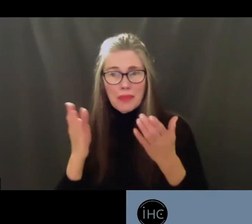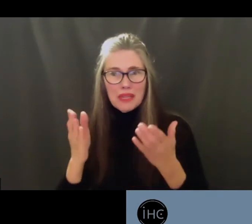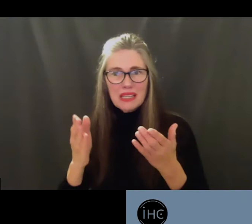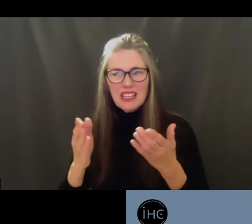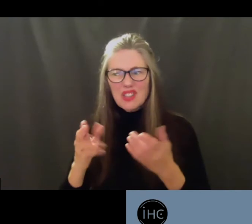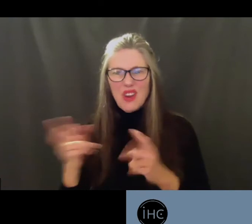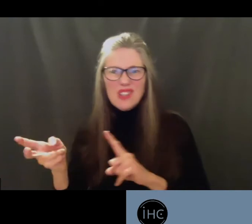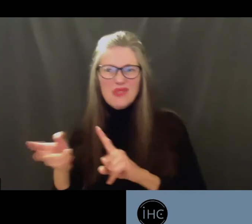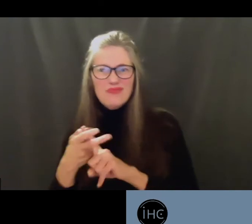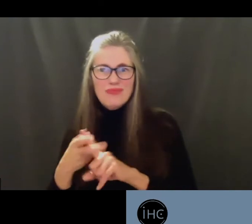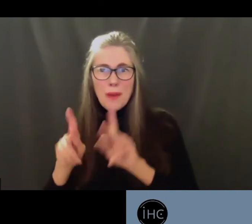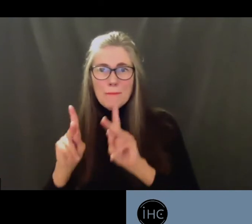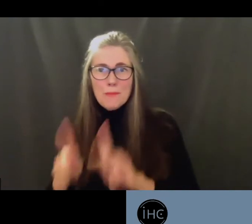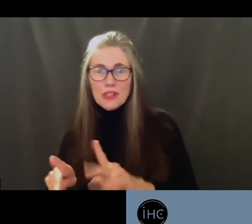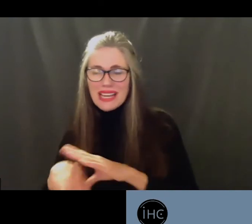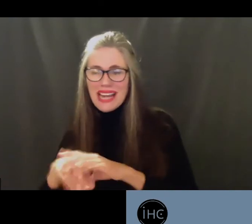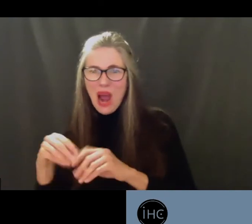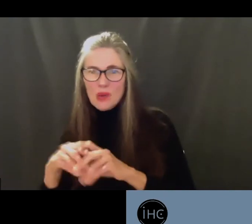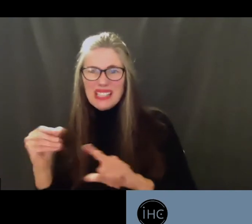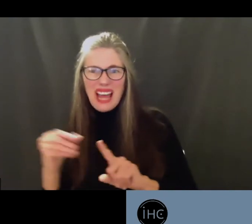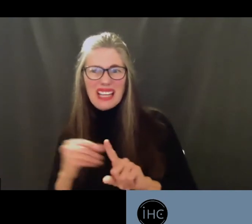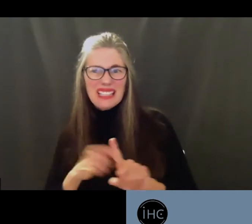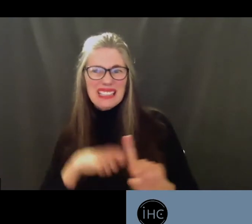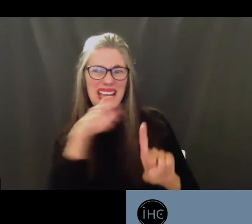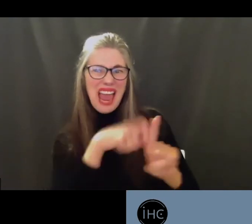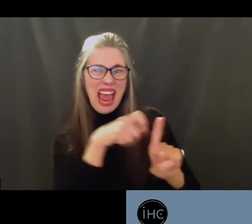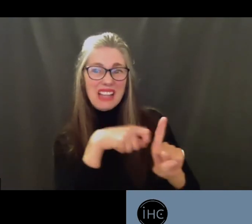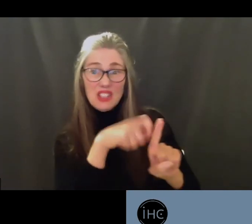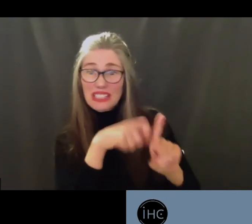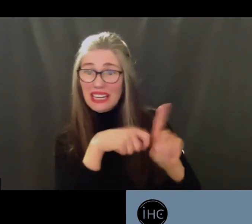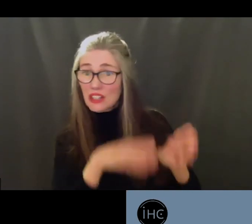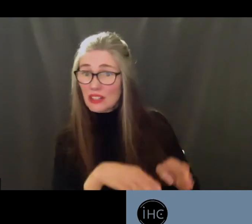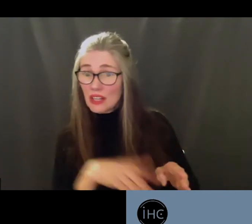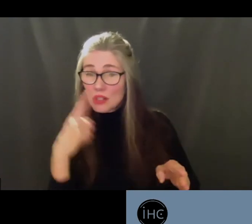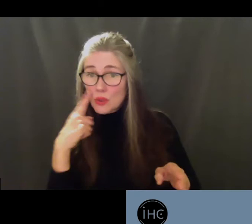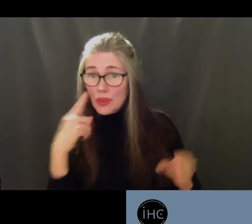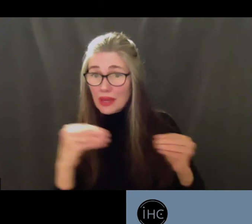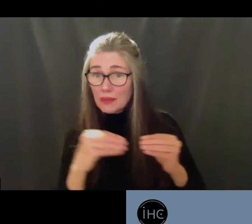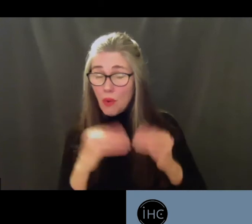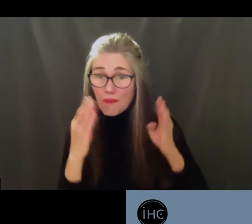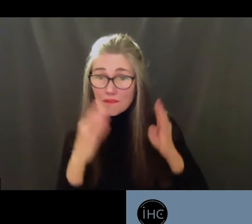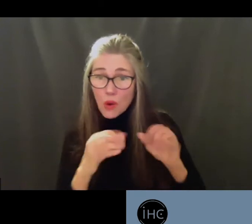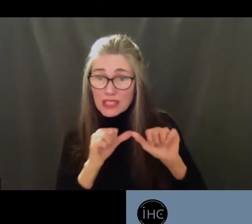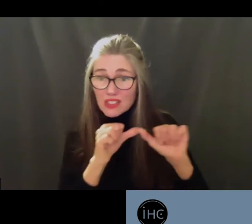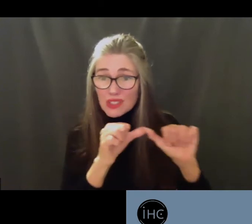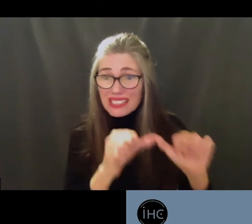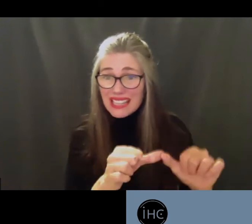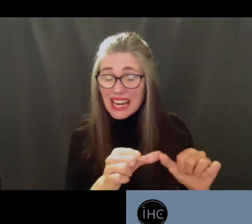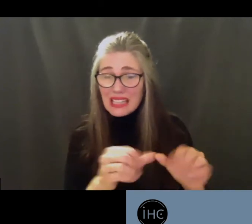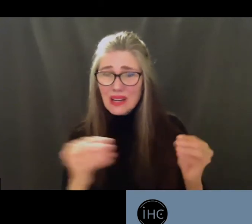agitator? Do you think there'll be anything more focused, organized, sustained,